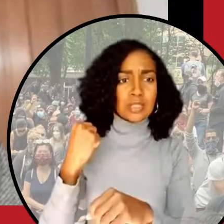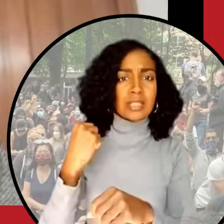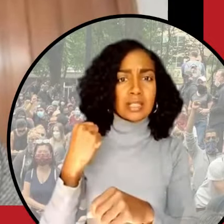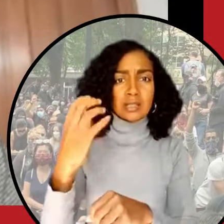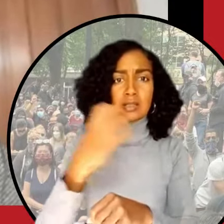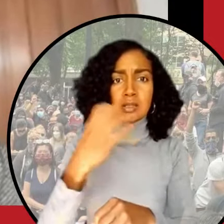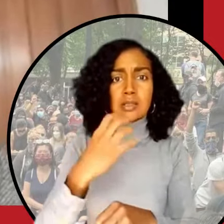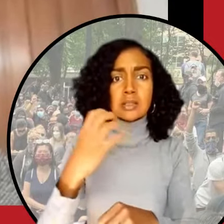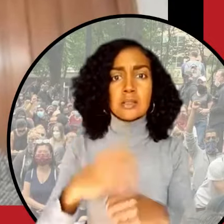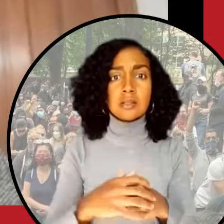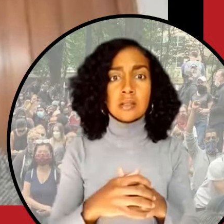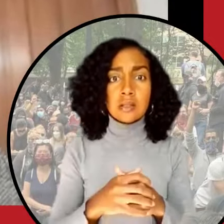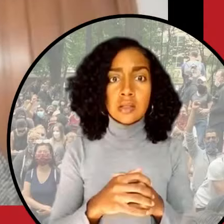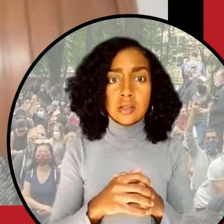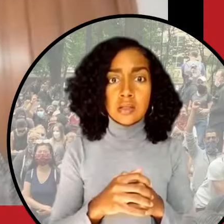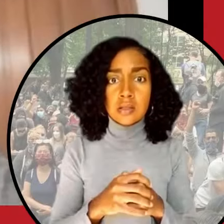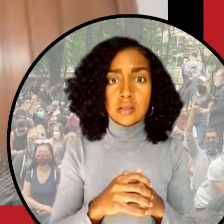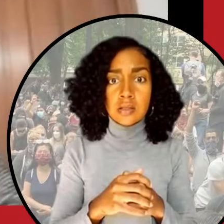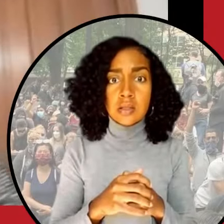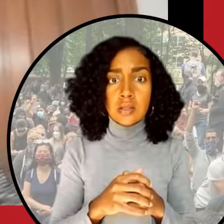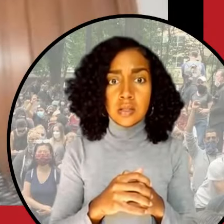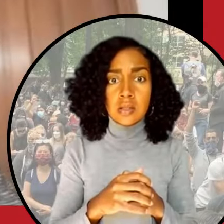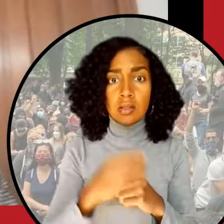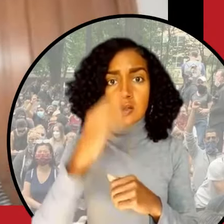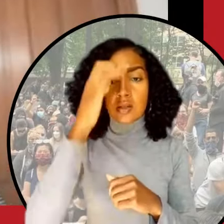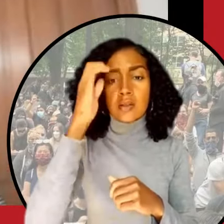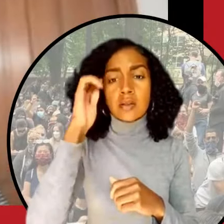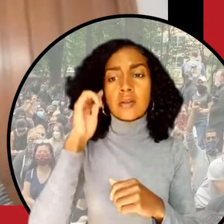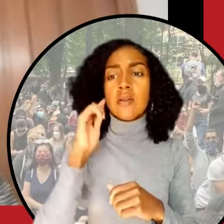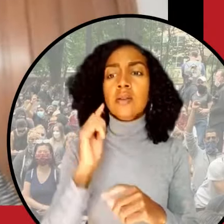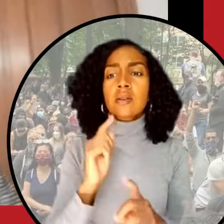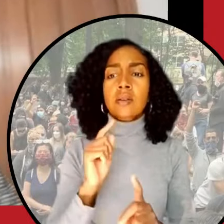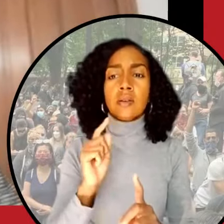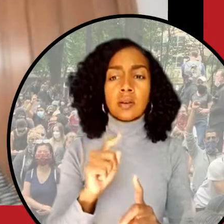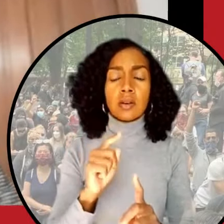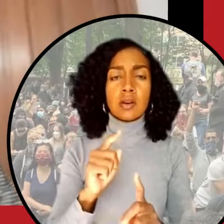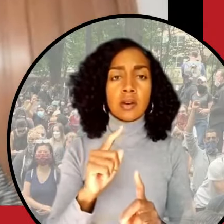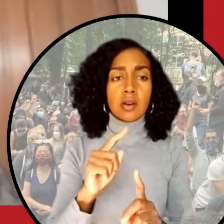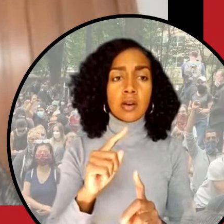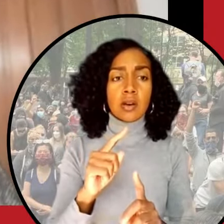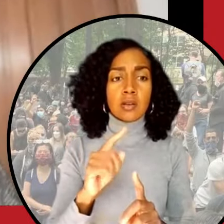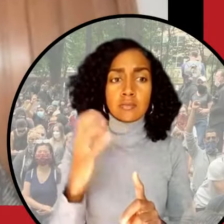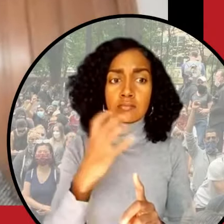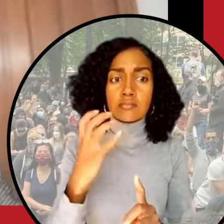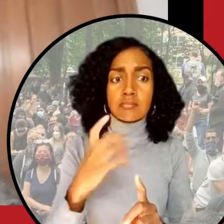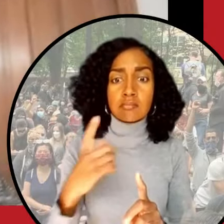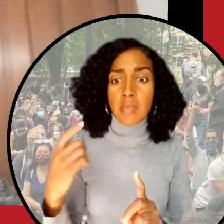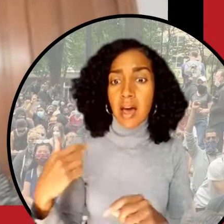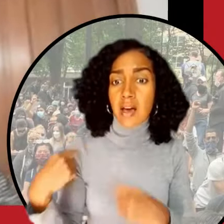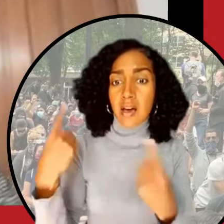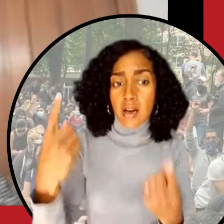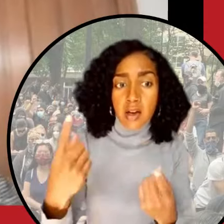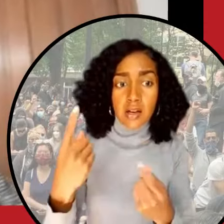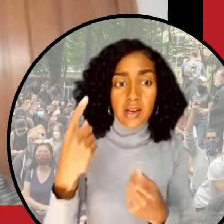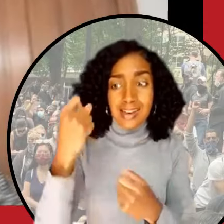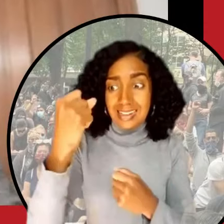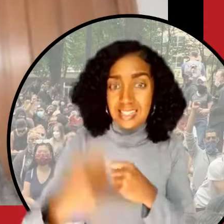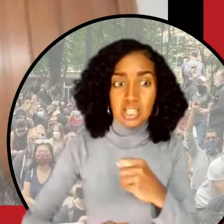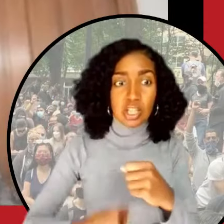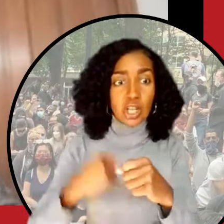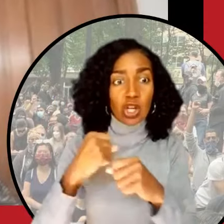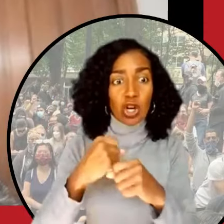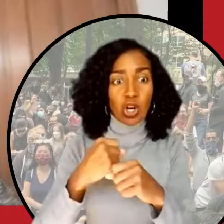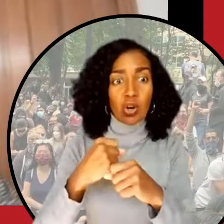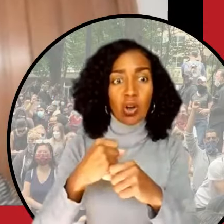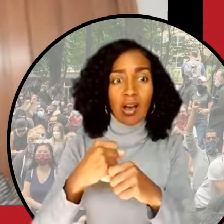at the end of October of this year, when after a year of living under an